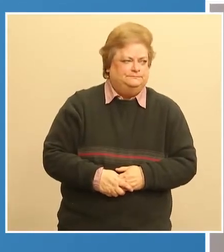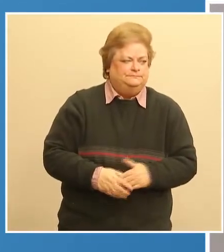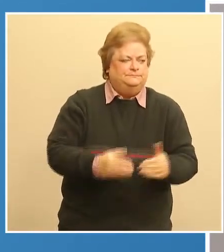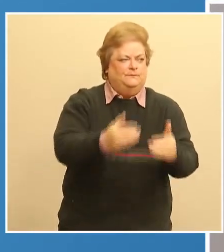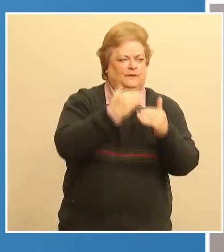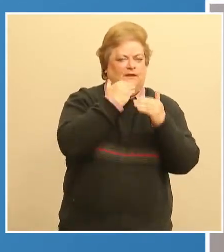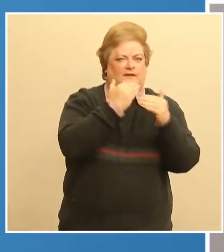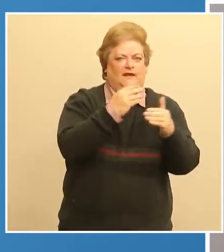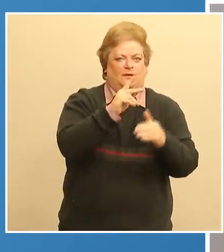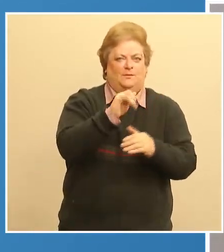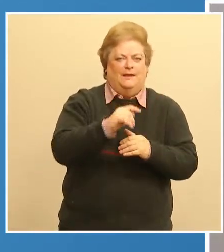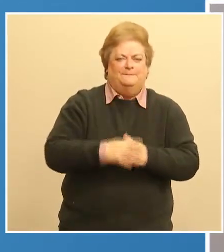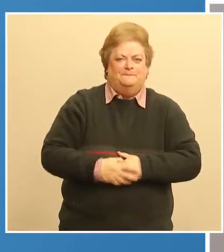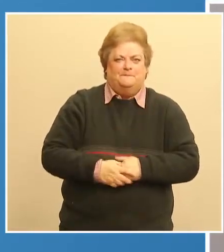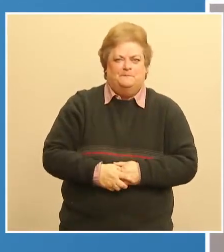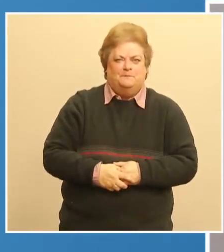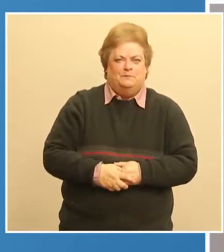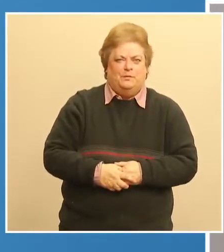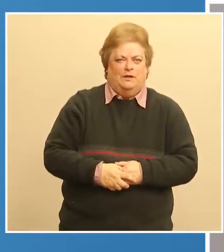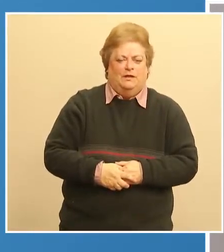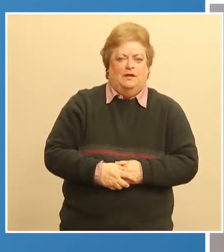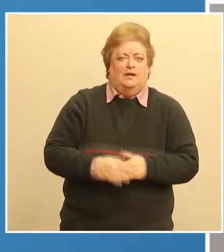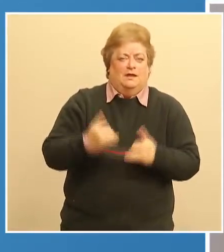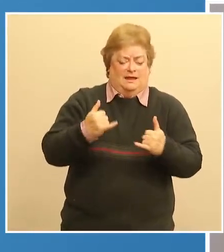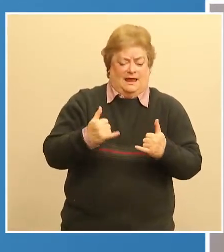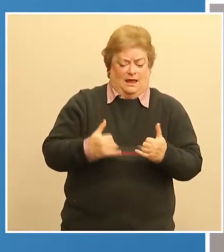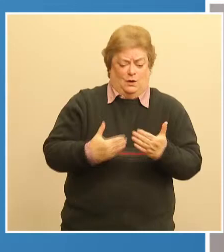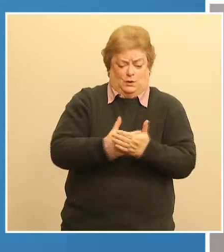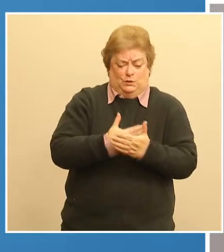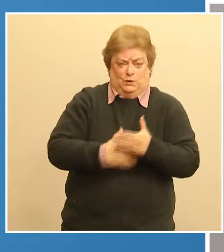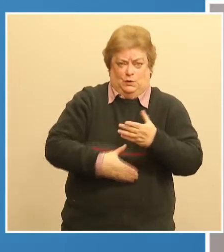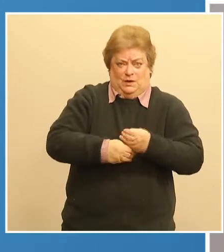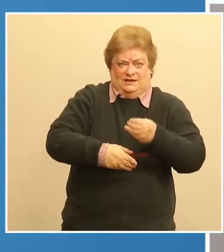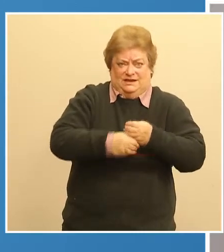Thank you, Pat. All right, so the new additions to the